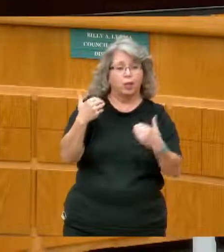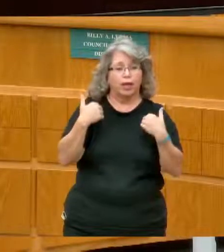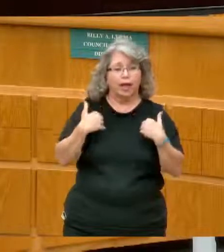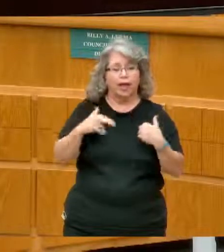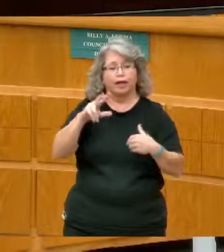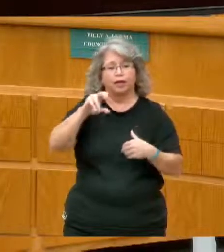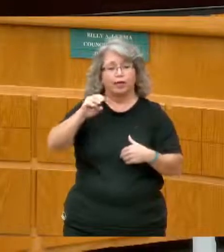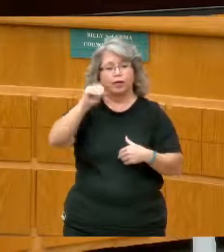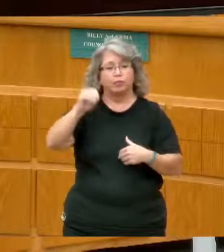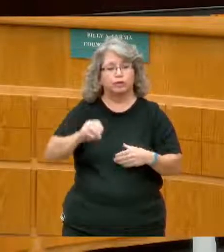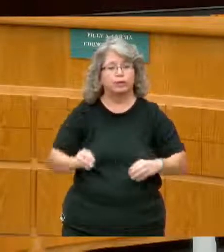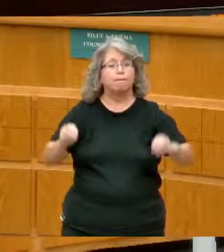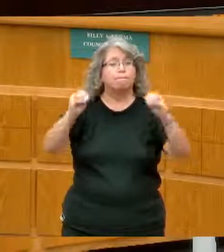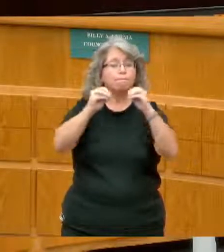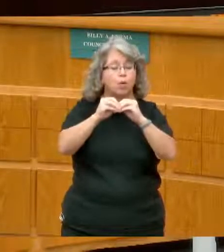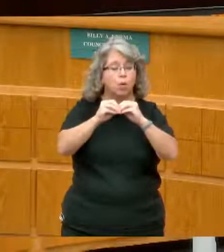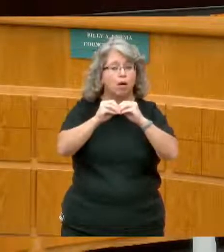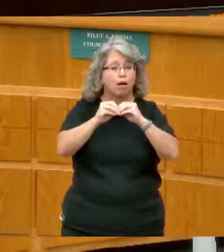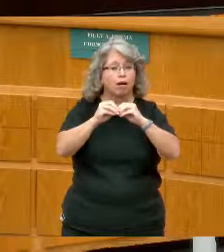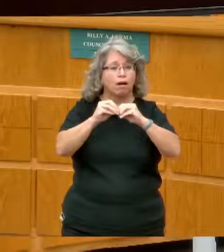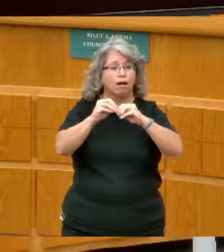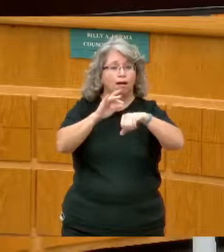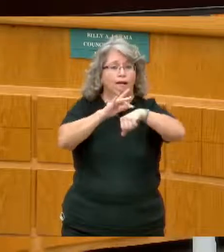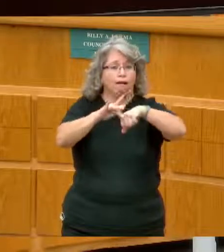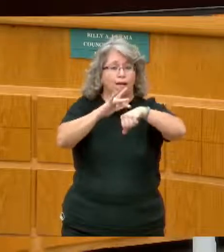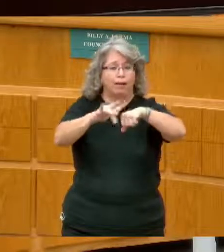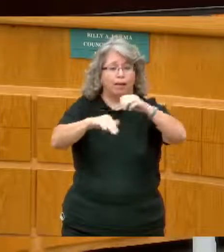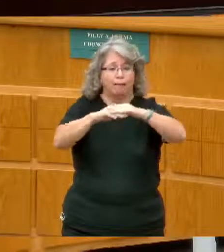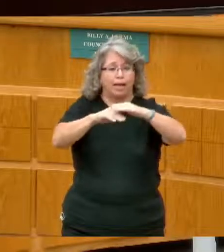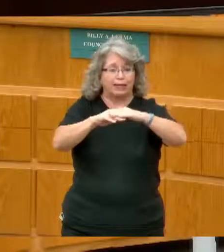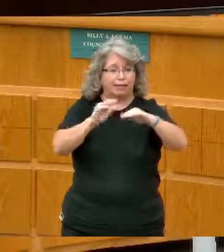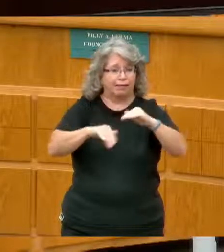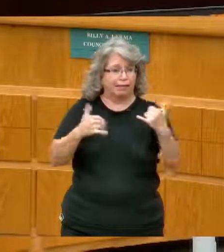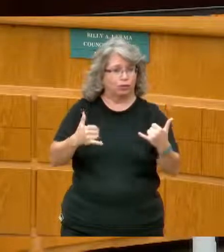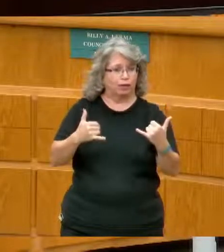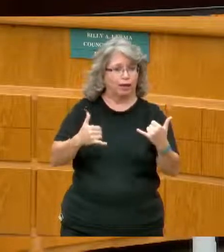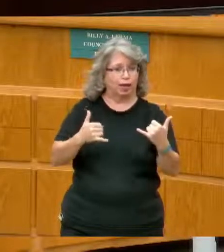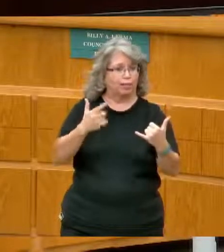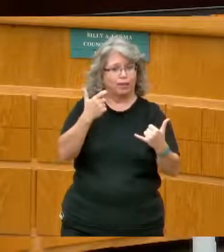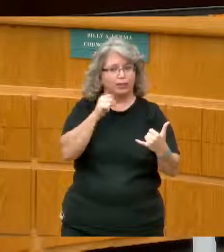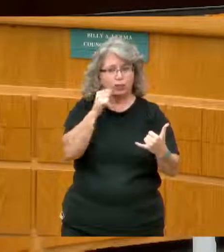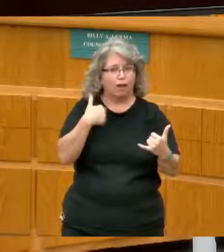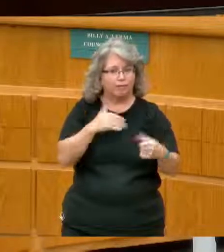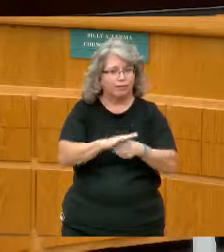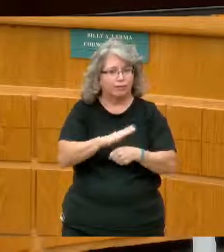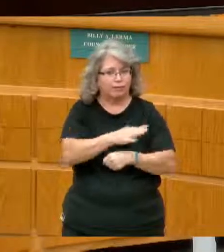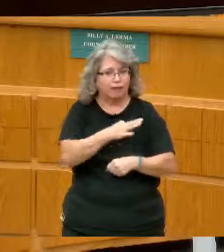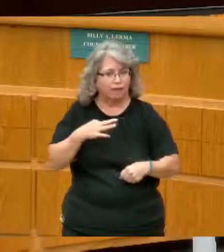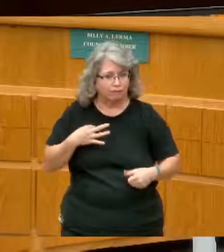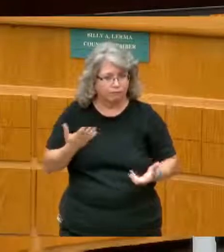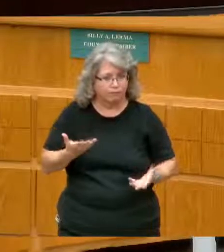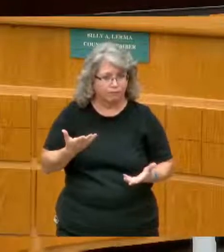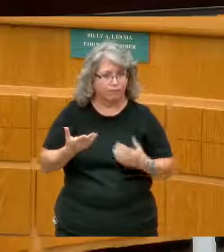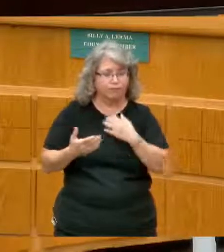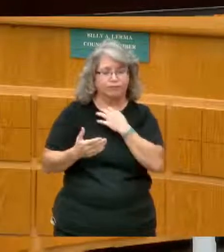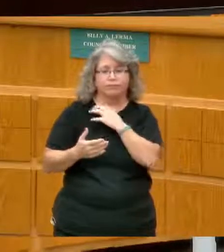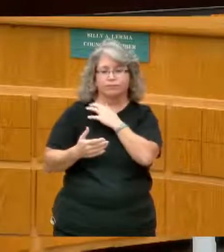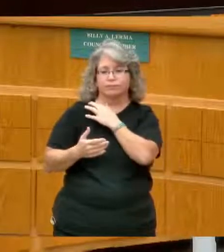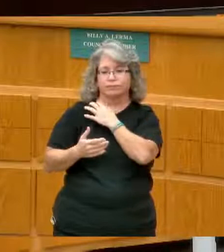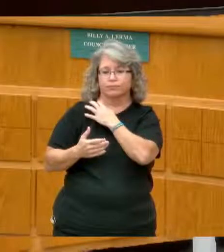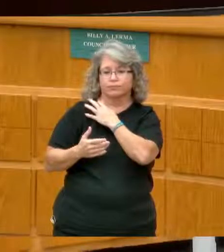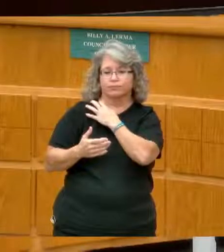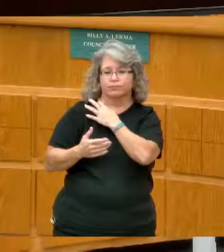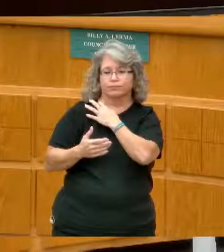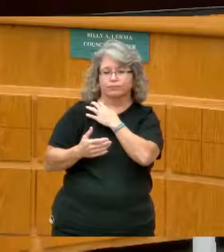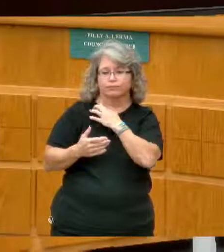capacity than we have today. And that has to do with staffing challenges. So let me remind you what has already been